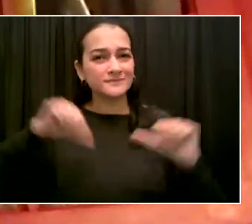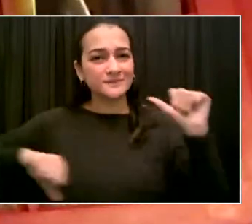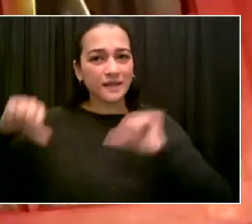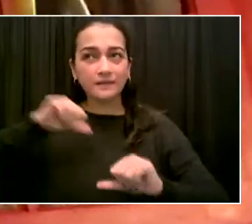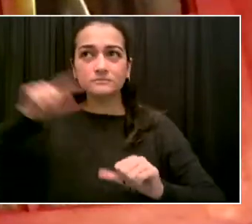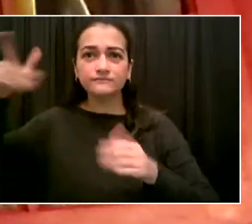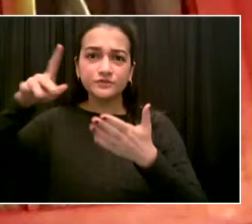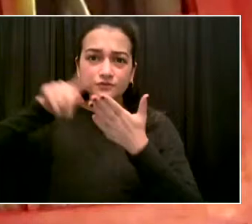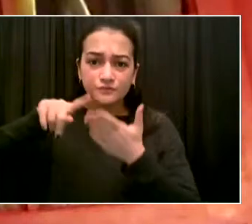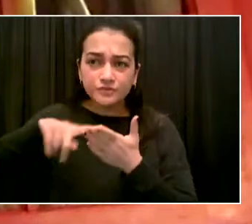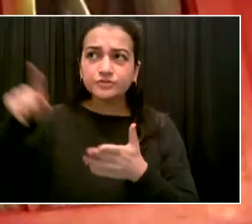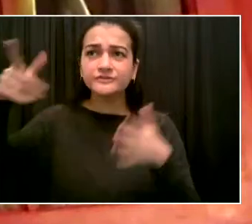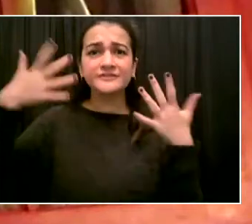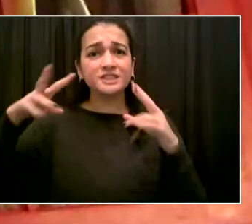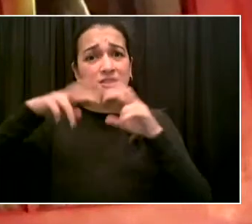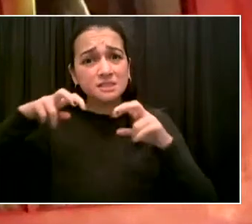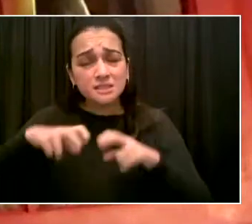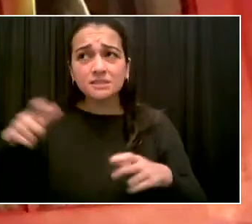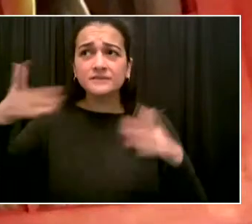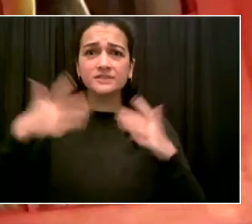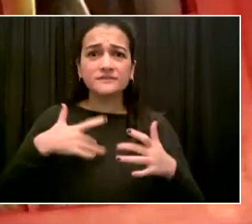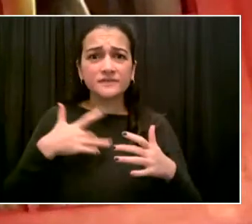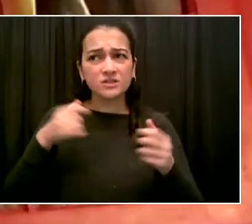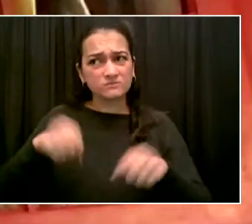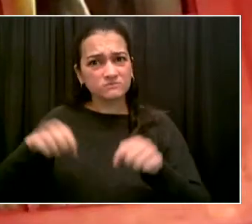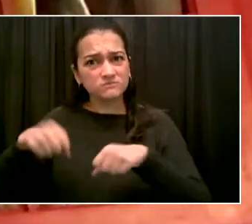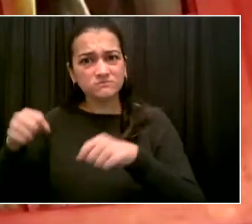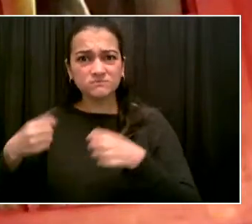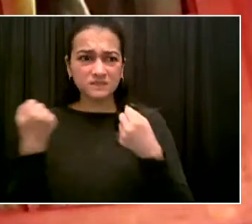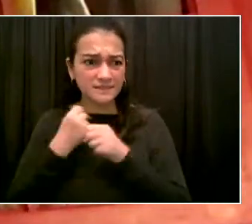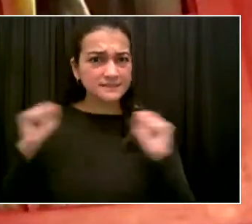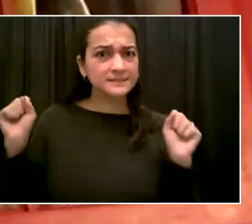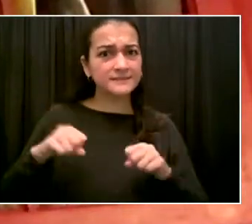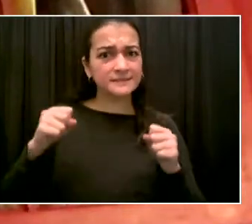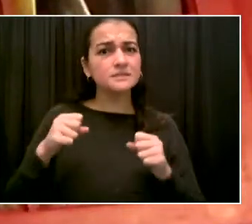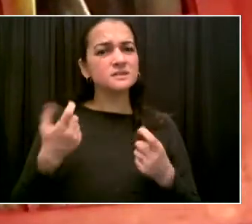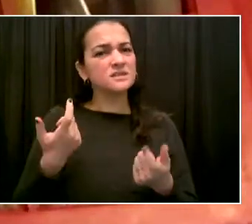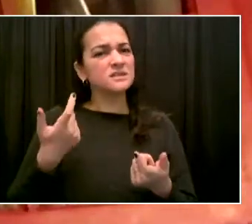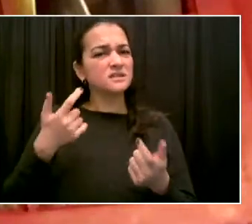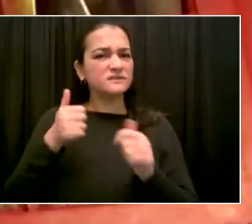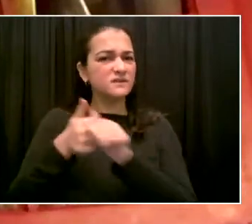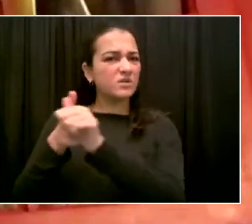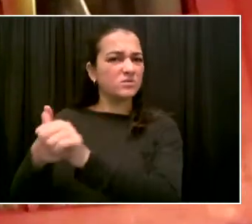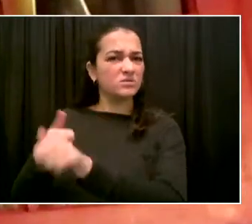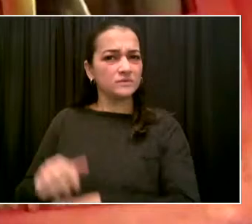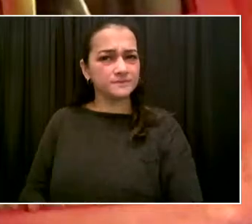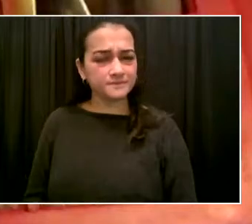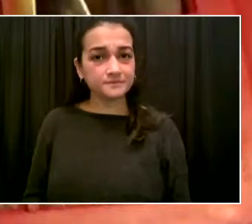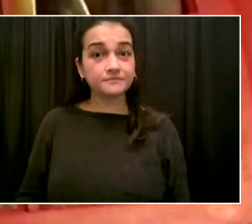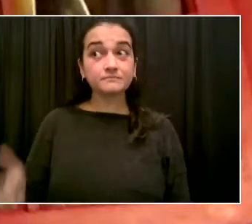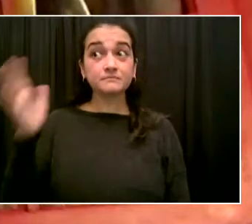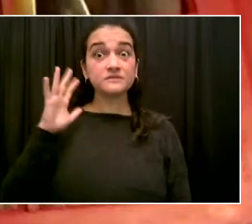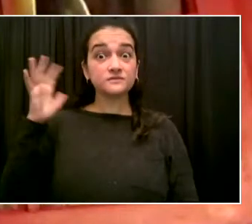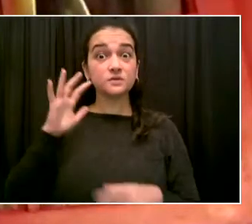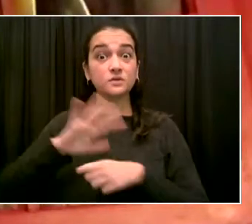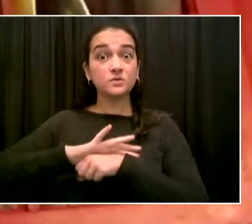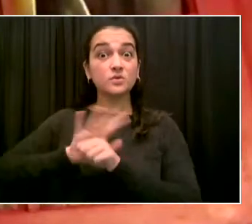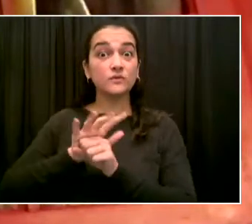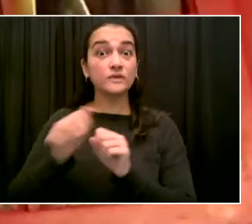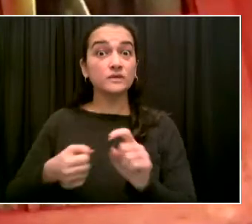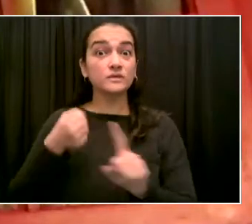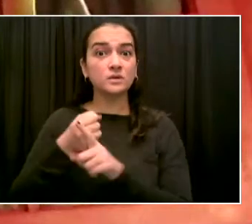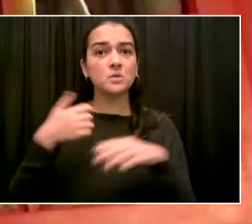we had in the middle of September. Half of the number of cases that we had in the middle of September. That means we're going in the right